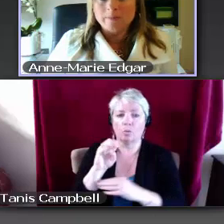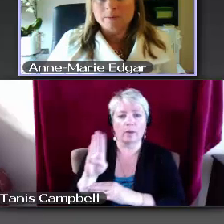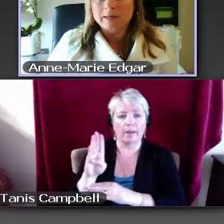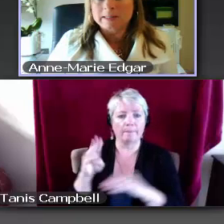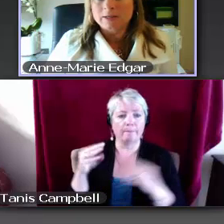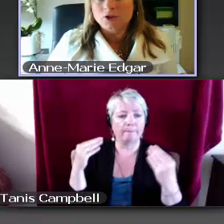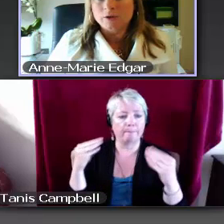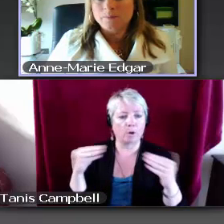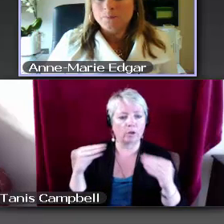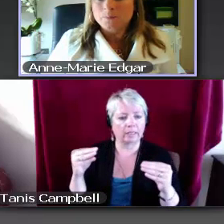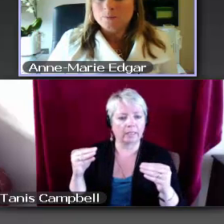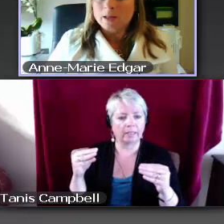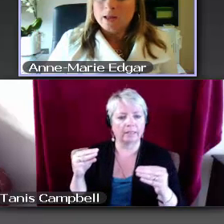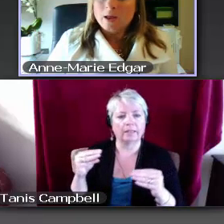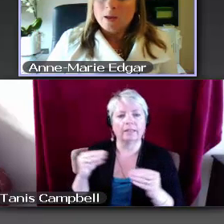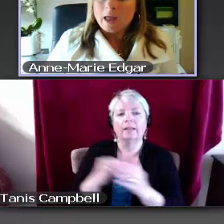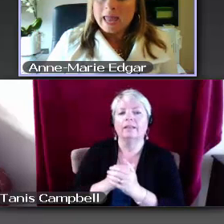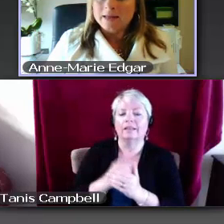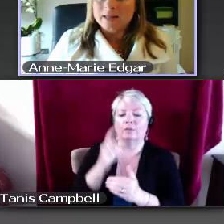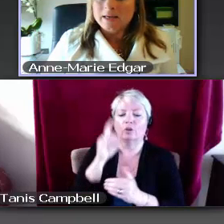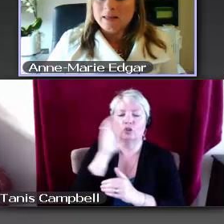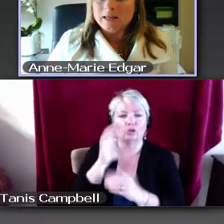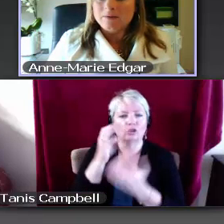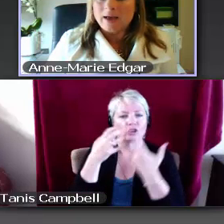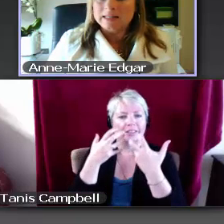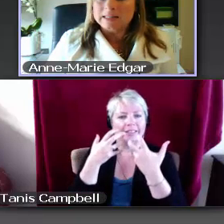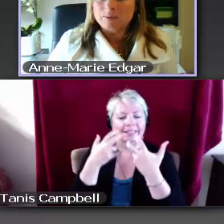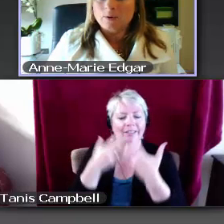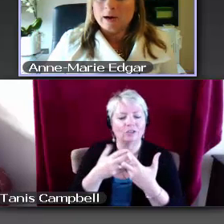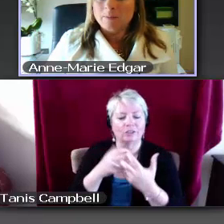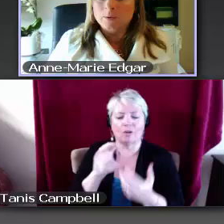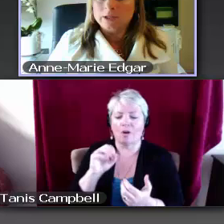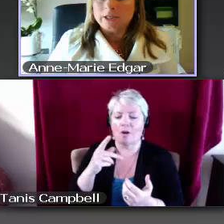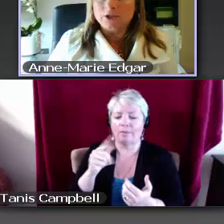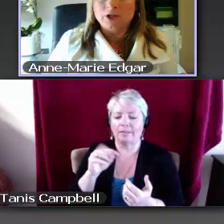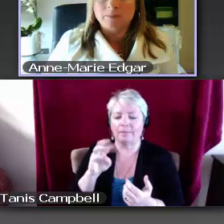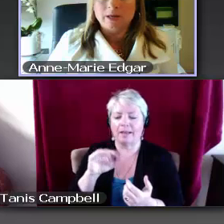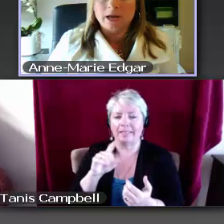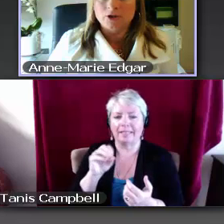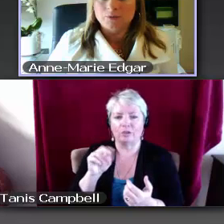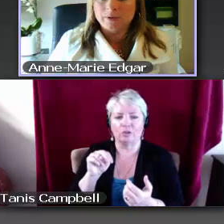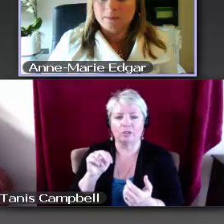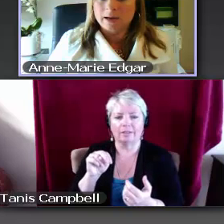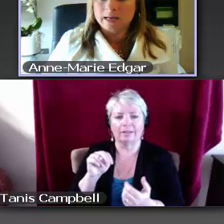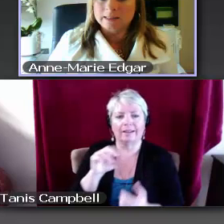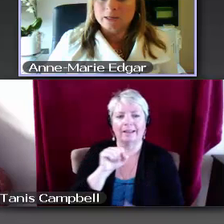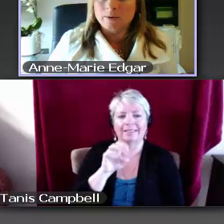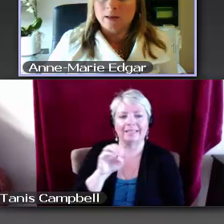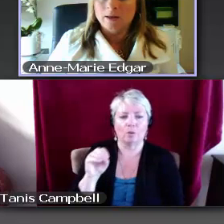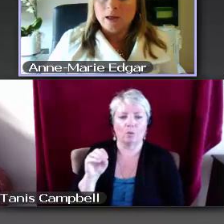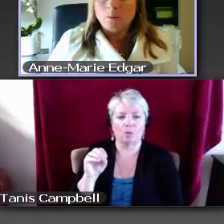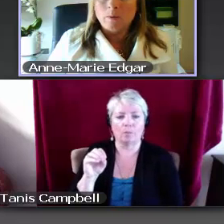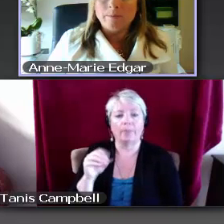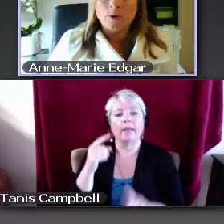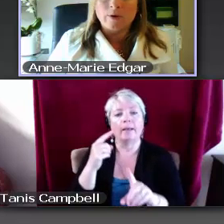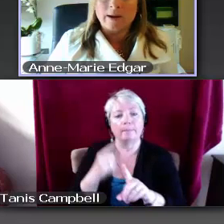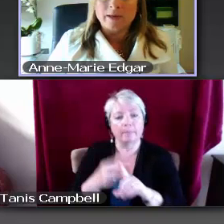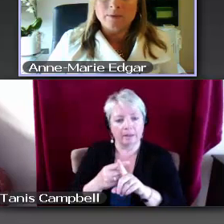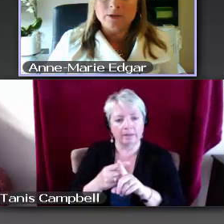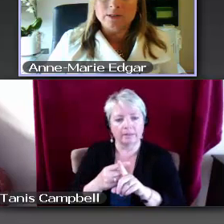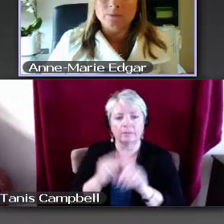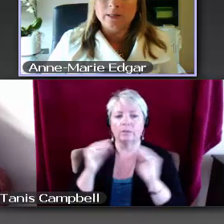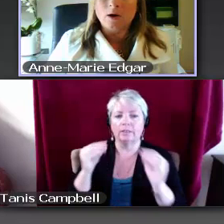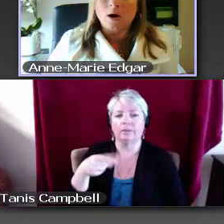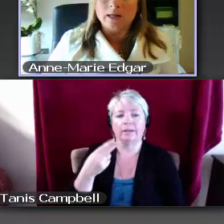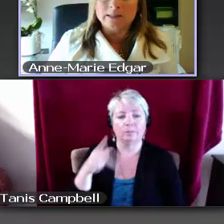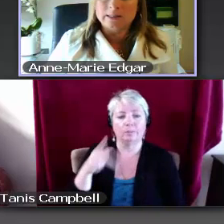engine optimization. And then in the advanced program, we're teaching PHP, MySQL, web programming,